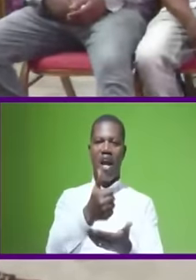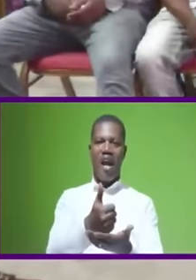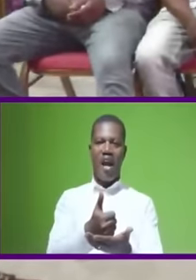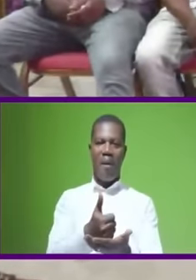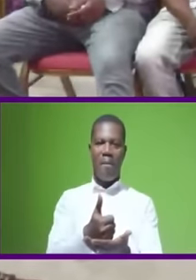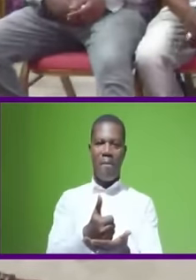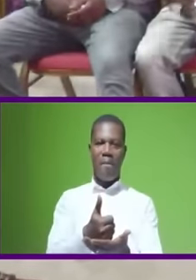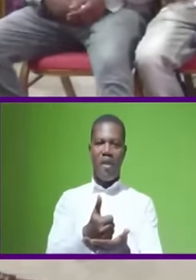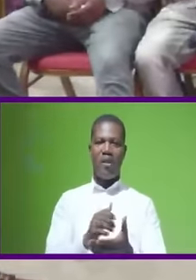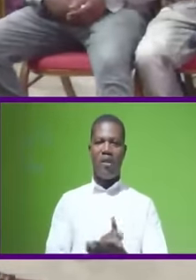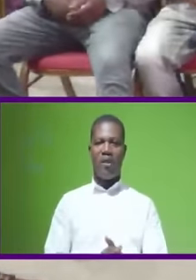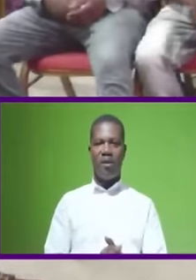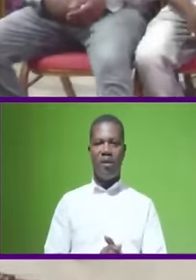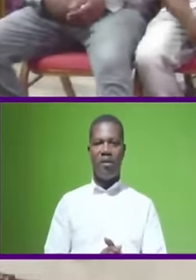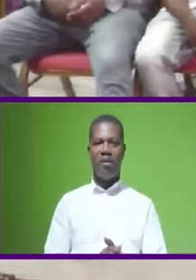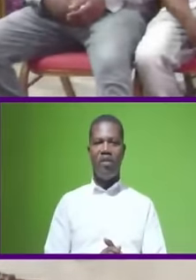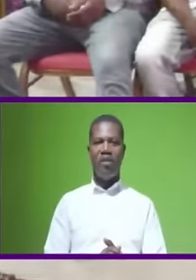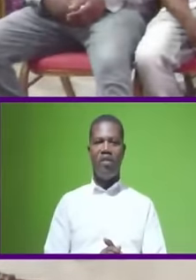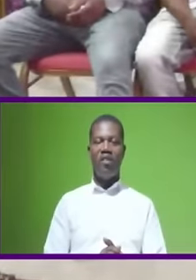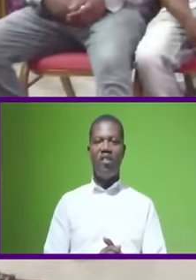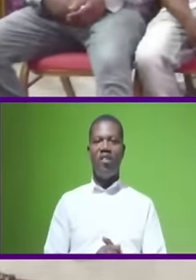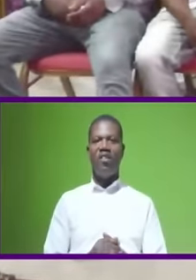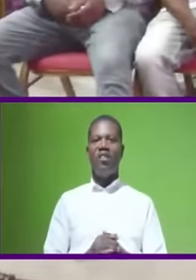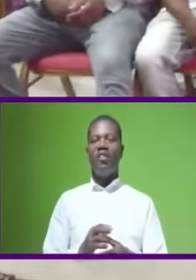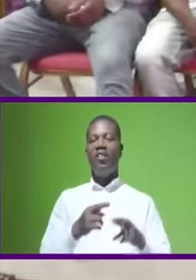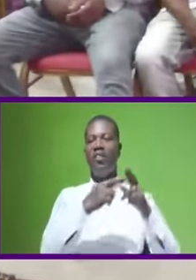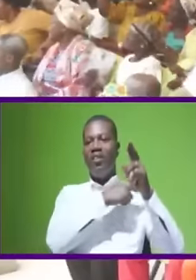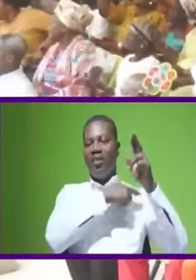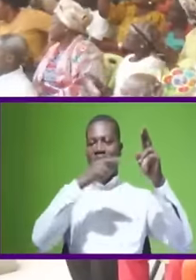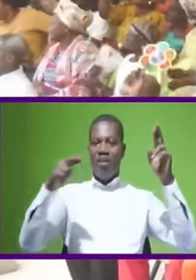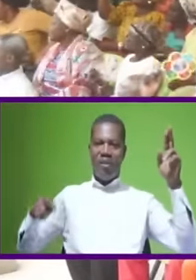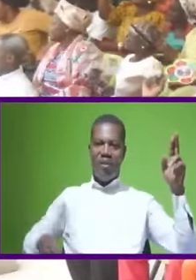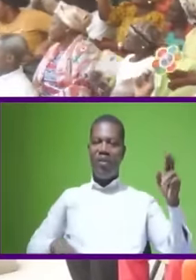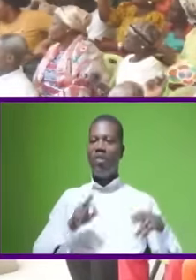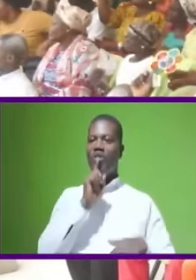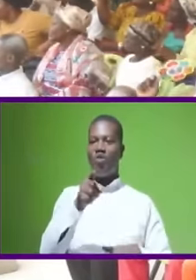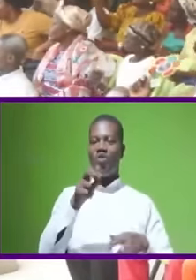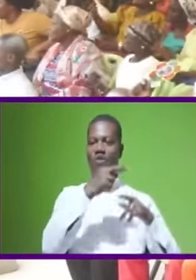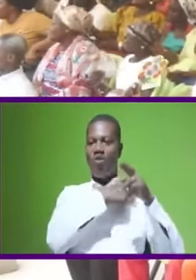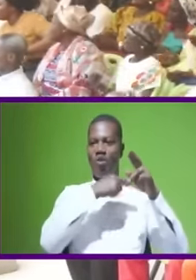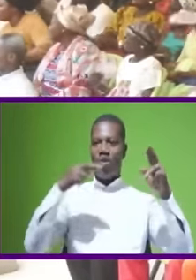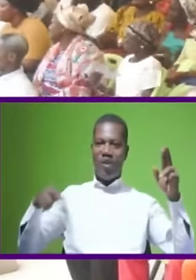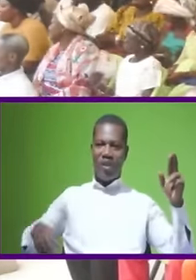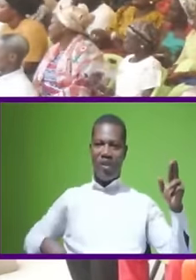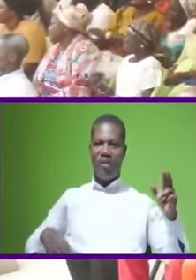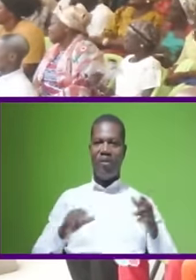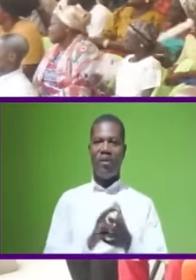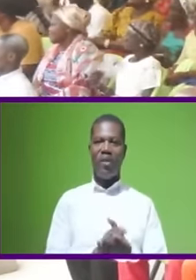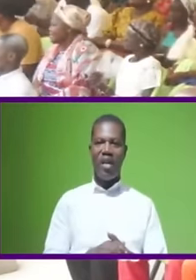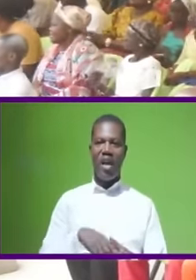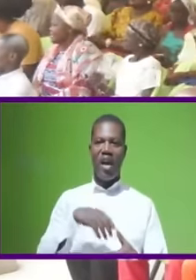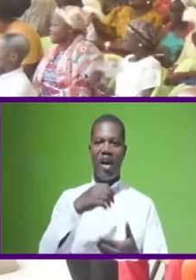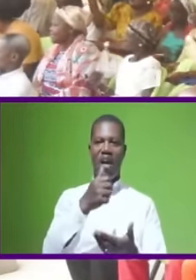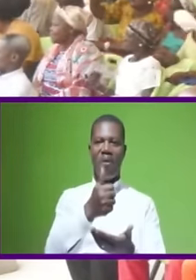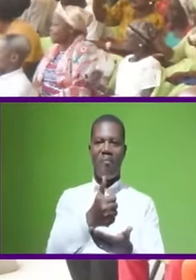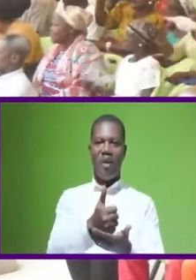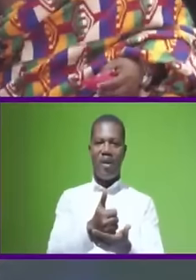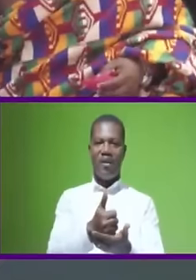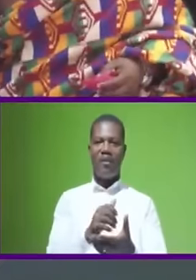Amen. Amen. Philadelphia. Adese Kron Kron. Amen.